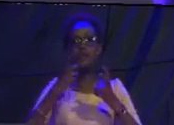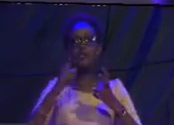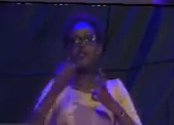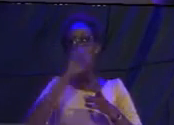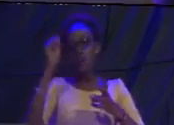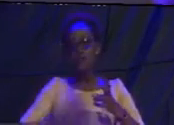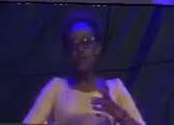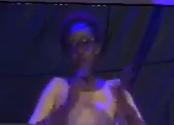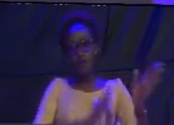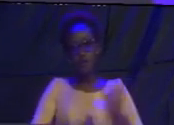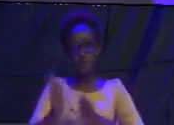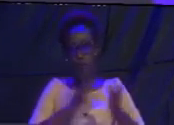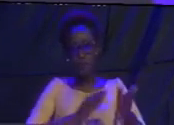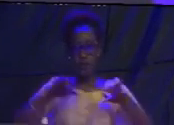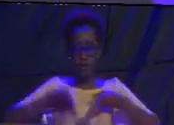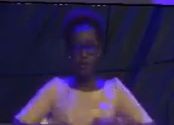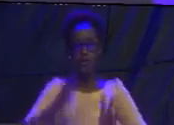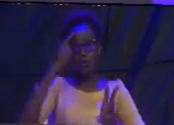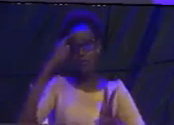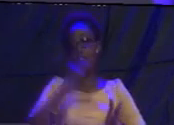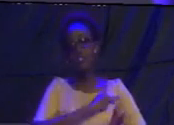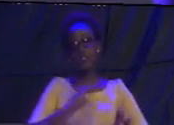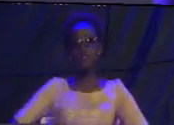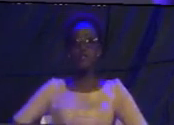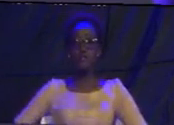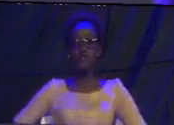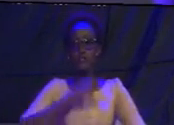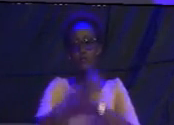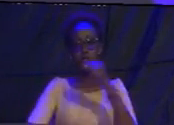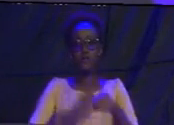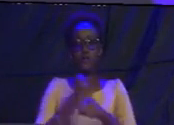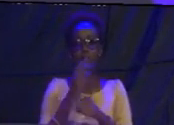2009, the theme was Prepare the Way for the King.